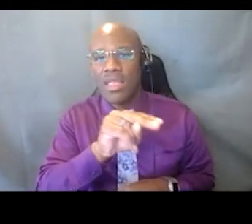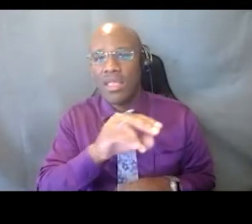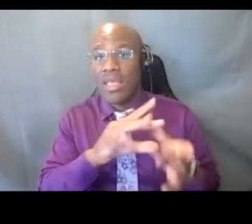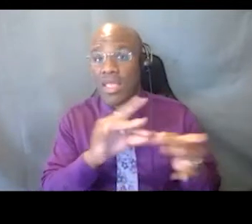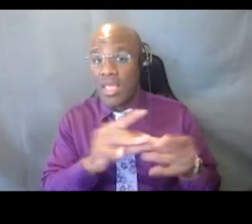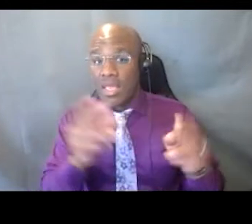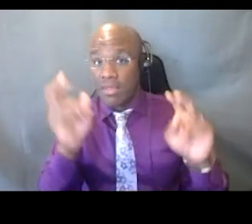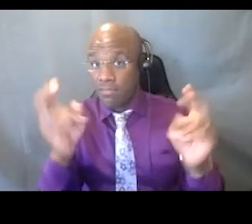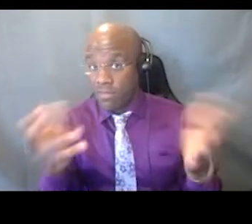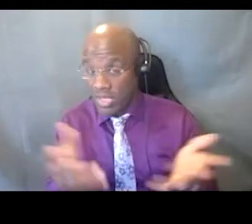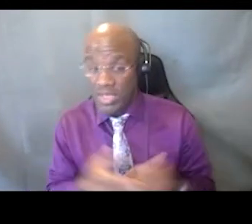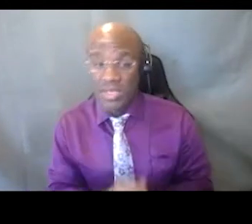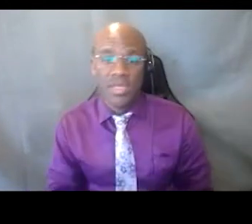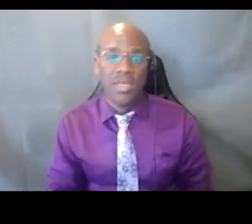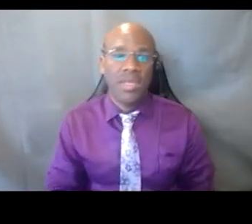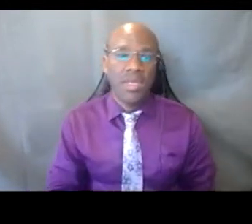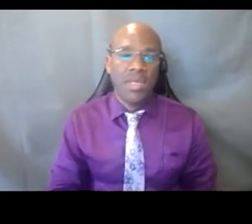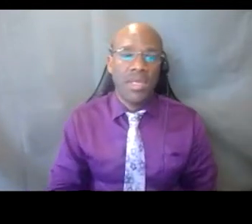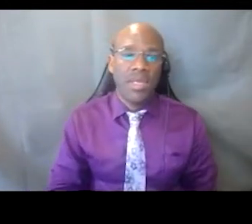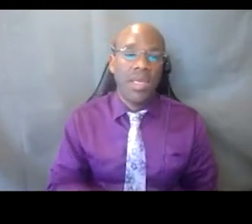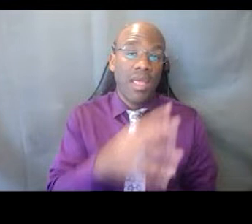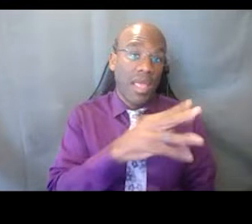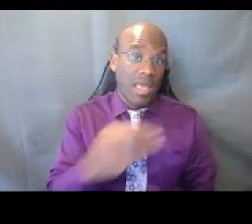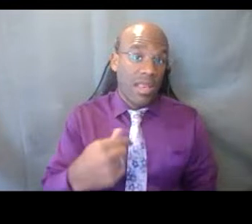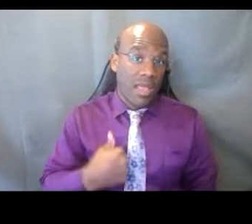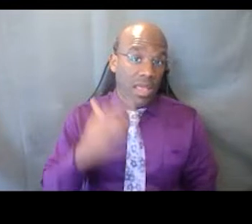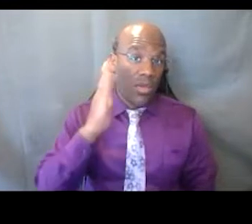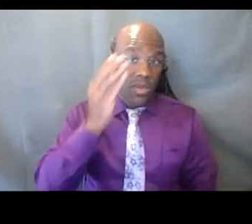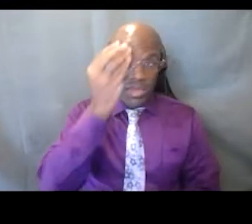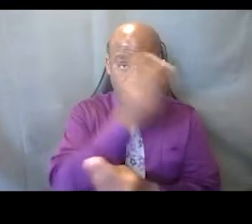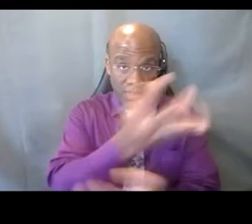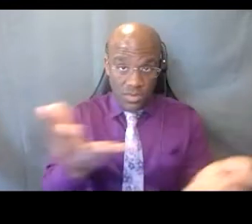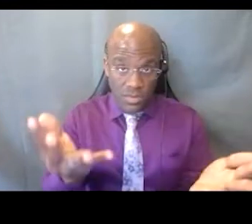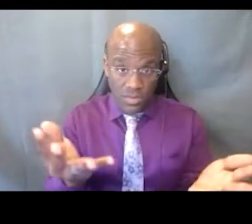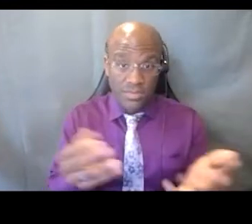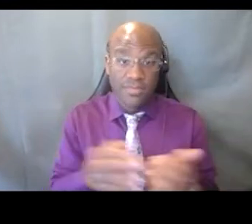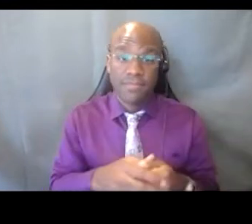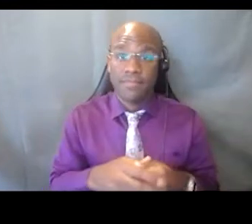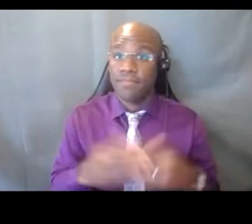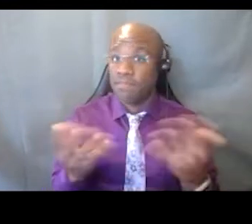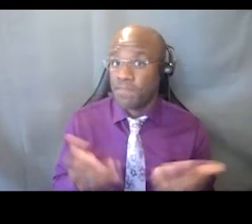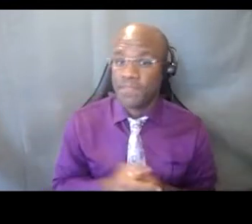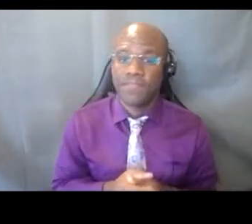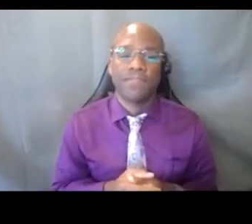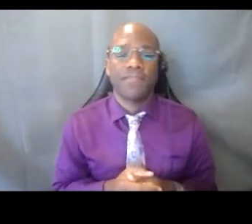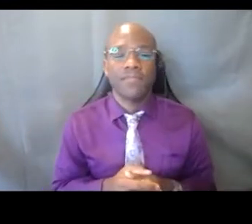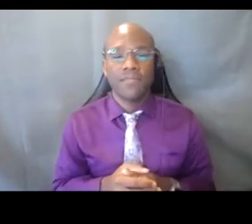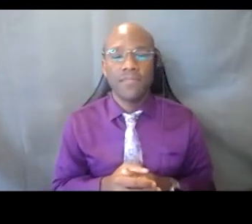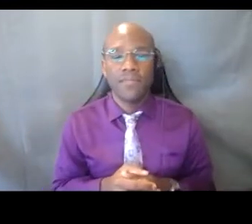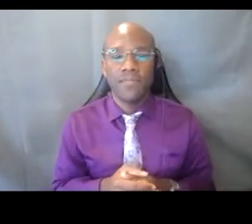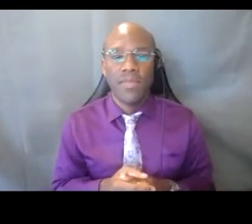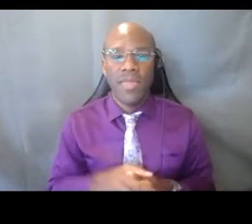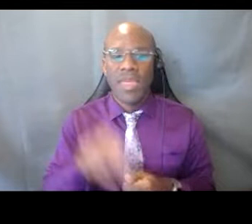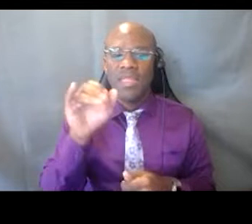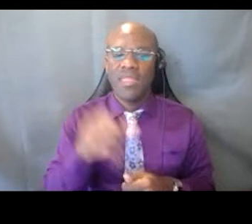says, am I well to tell you this? That's what came to me